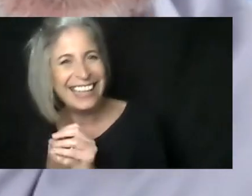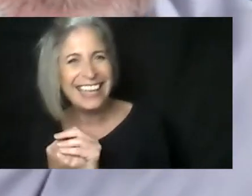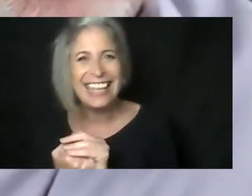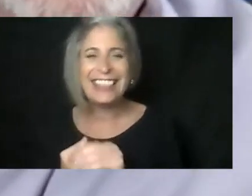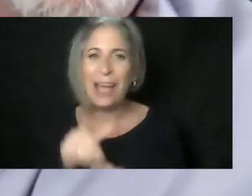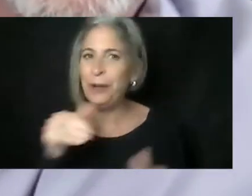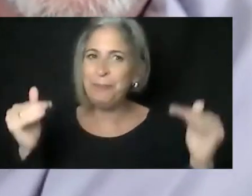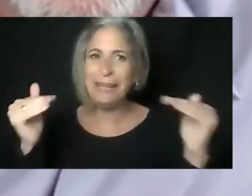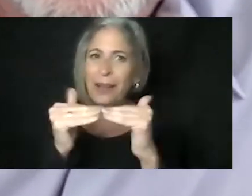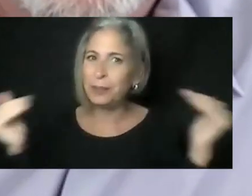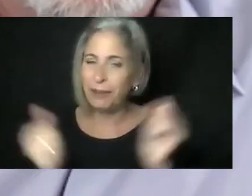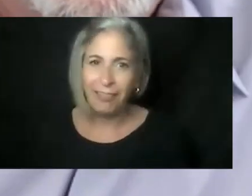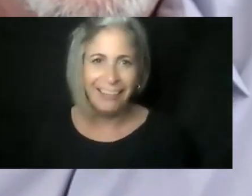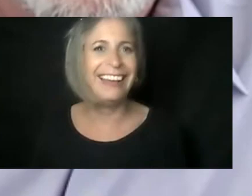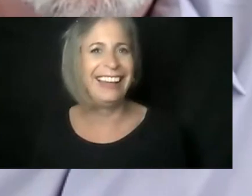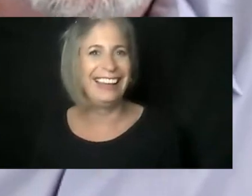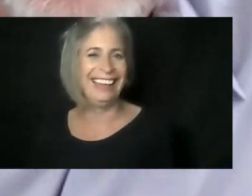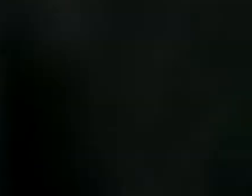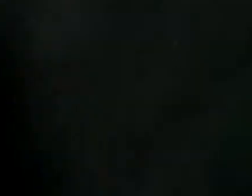It wouldn't be equitable.